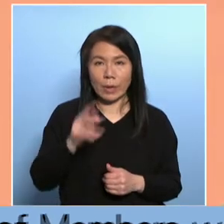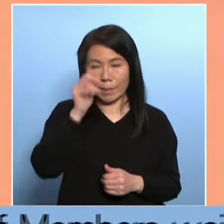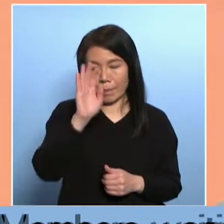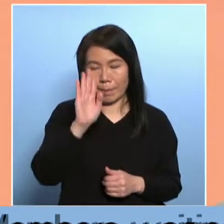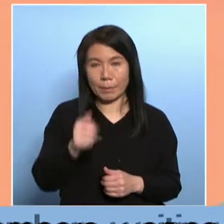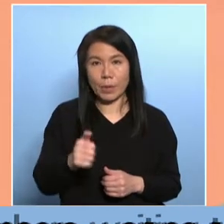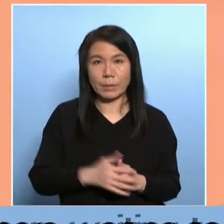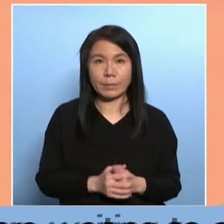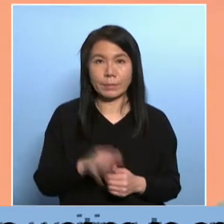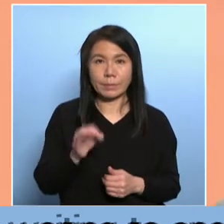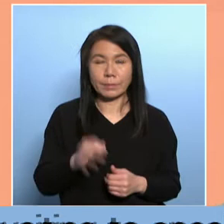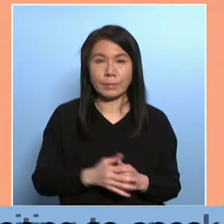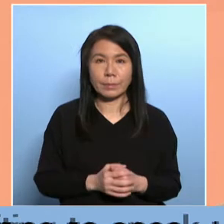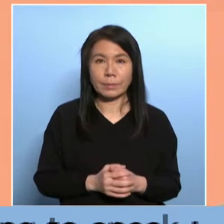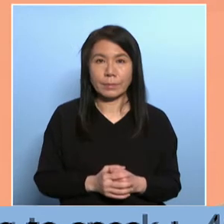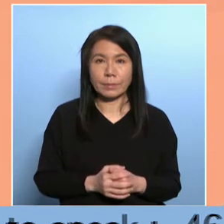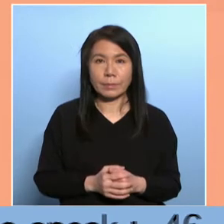Sorry, yes.